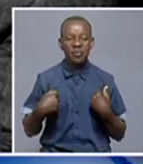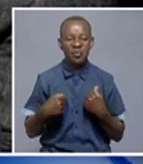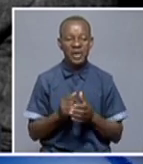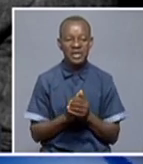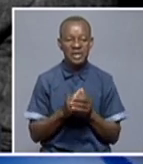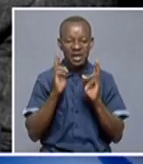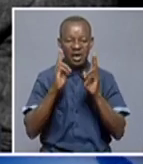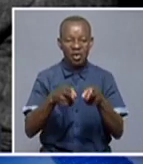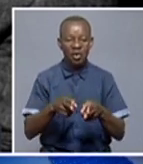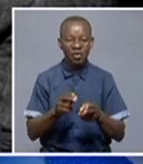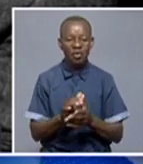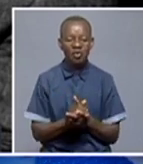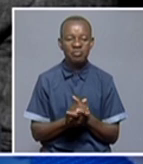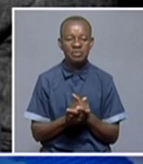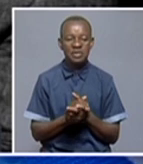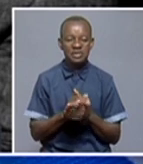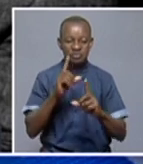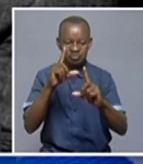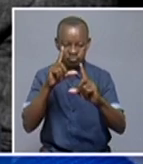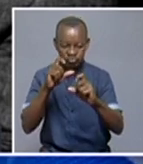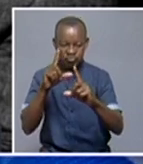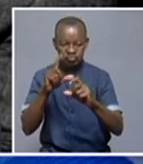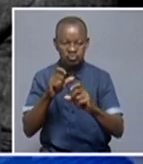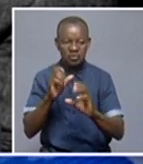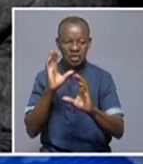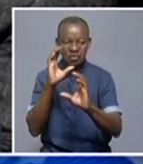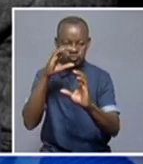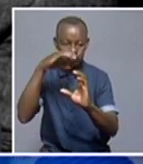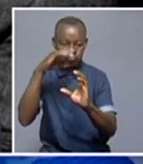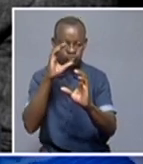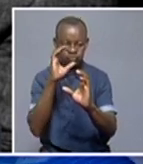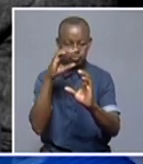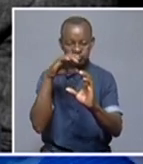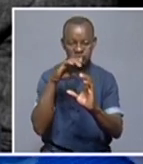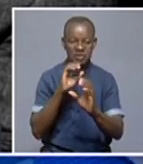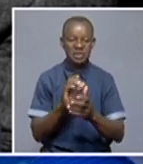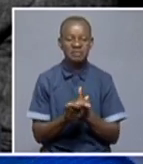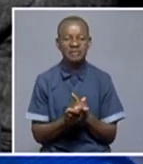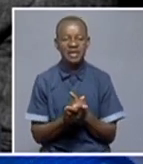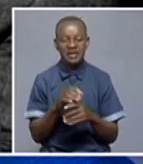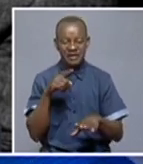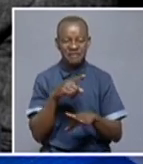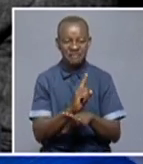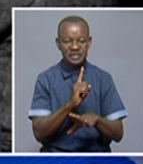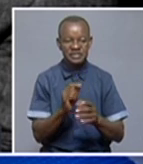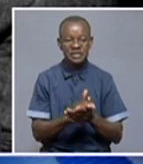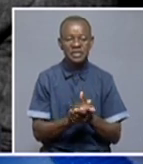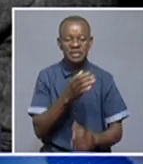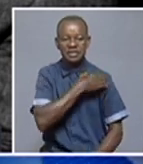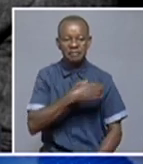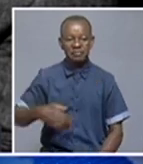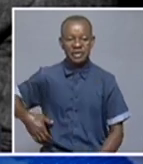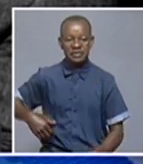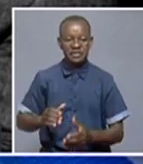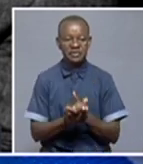capture him or catch him there at that particular polling station. We also know that several other high-level delegates, including that of the head